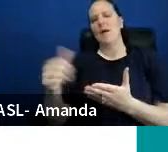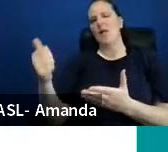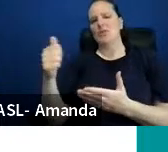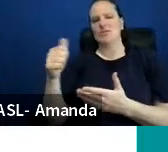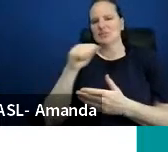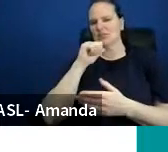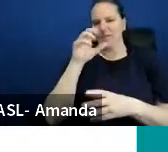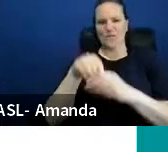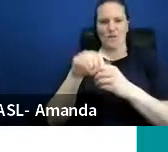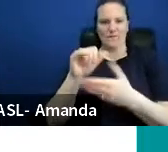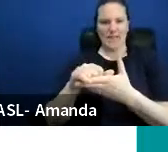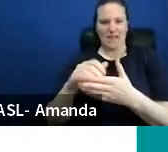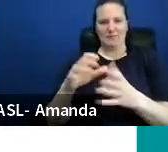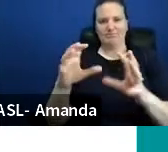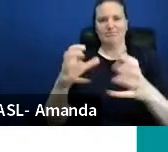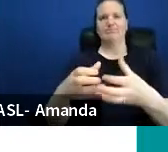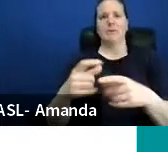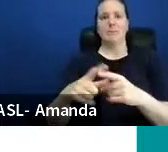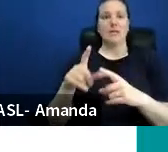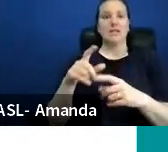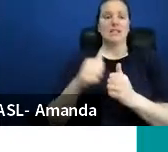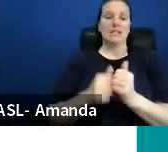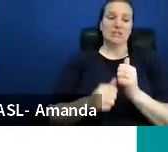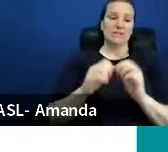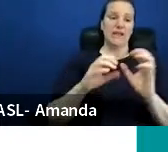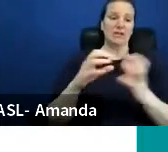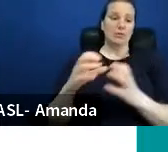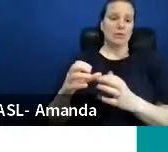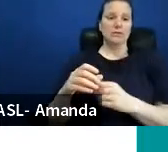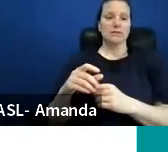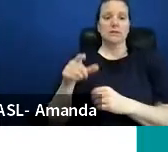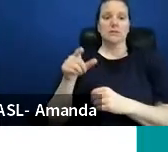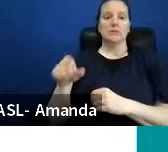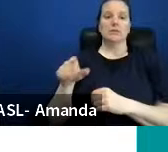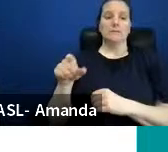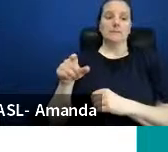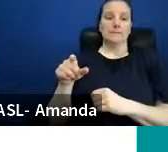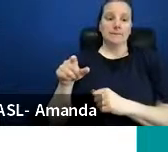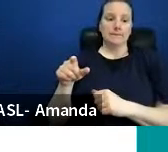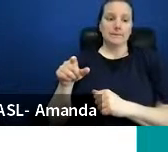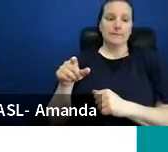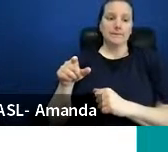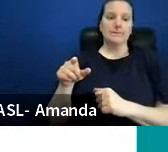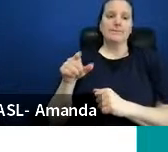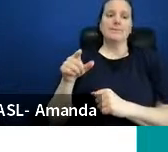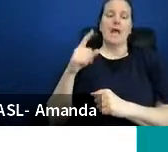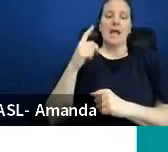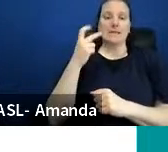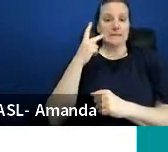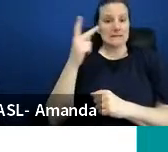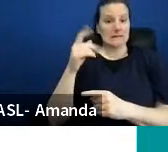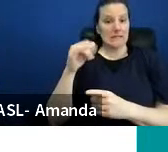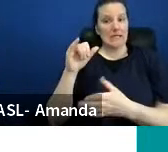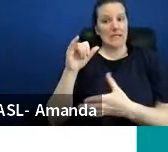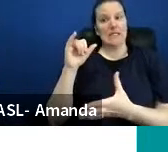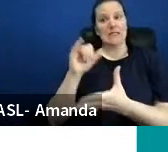that batch, but were within each of the categories. So all the ones that I'm going to show you come from that list that came from all of you,